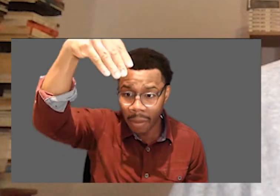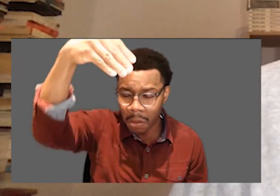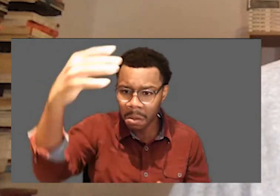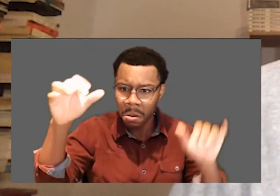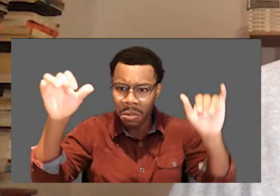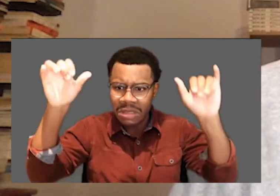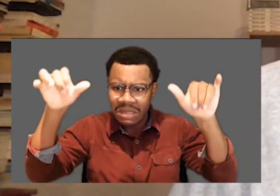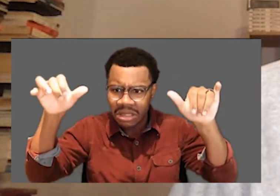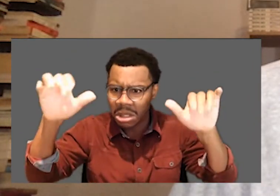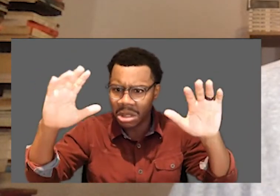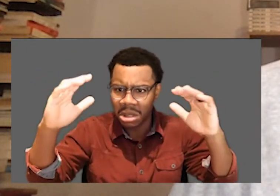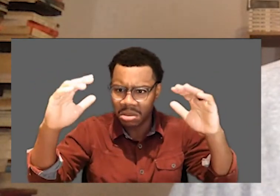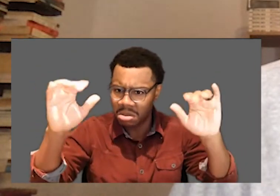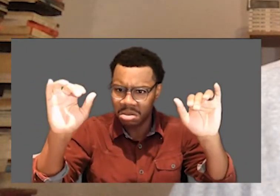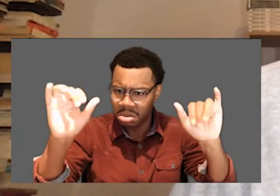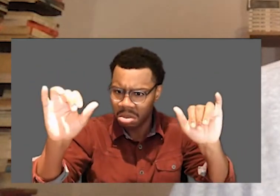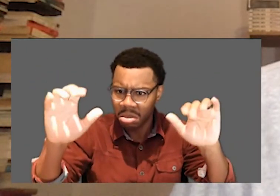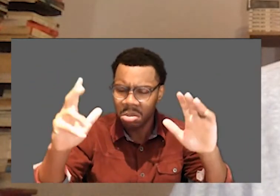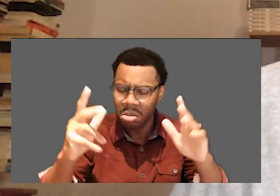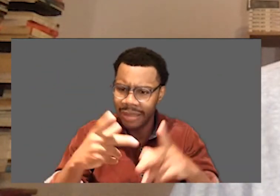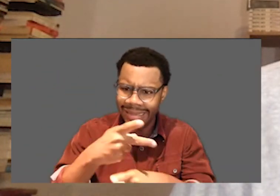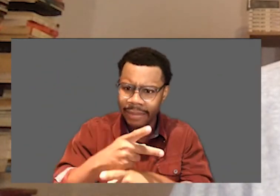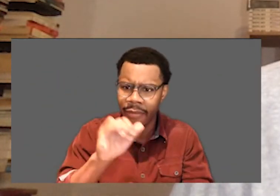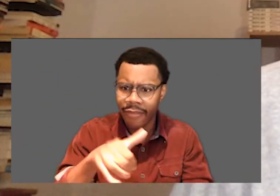static, holding still that enormous quietude.